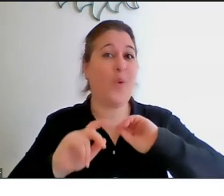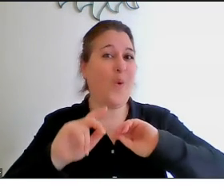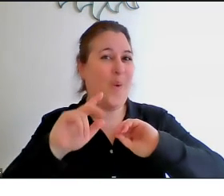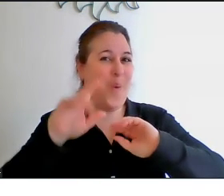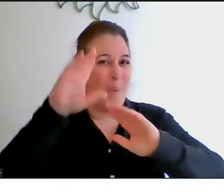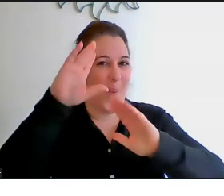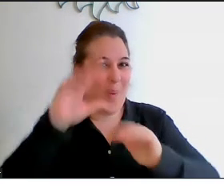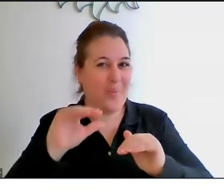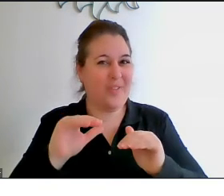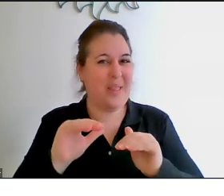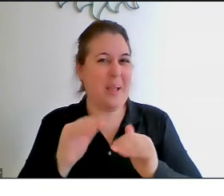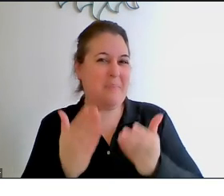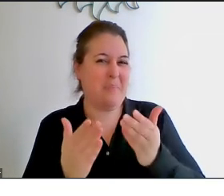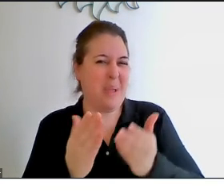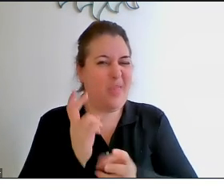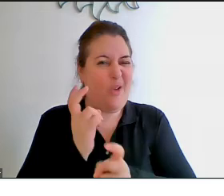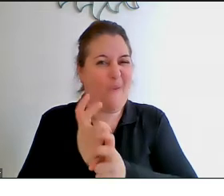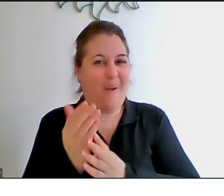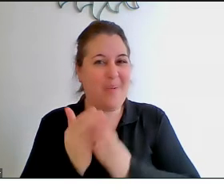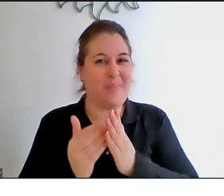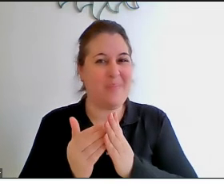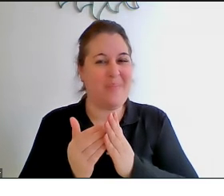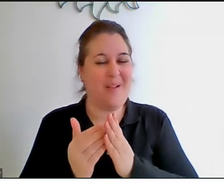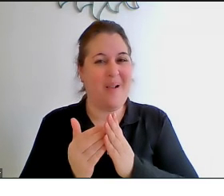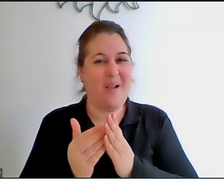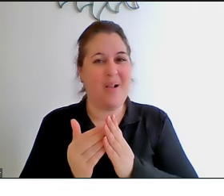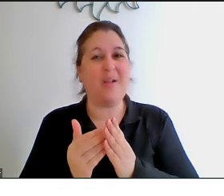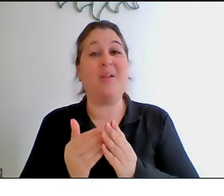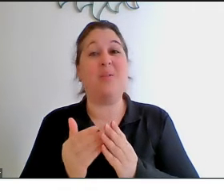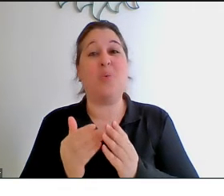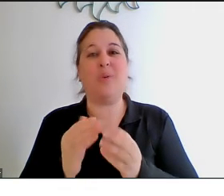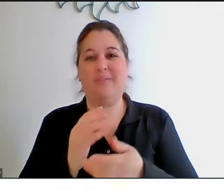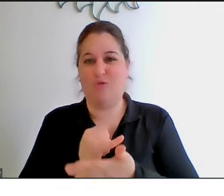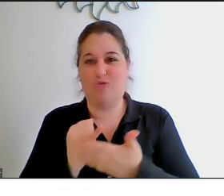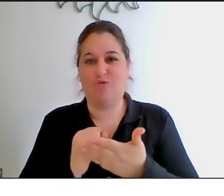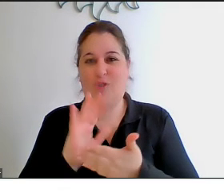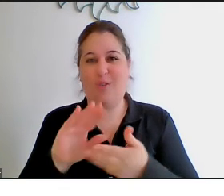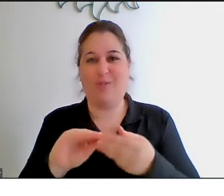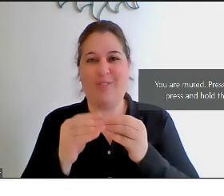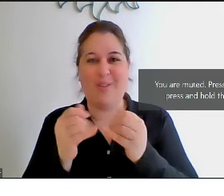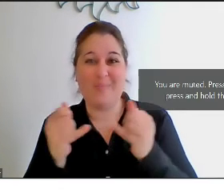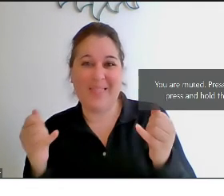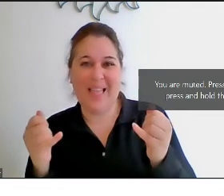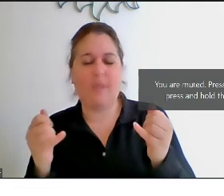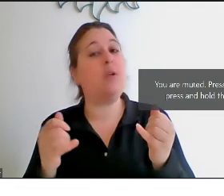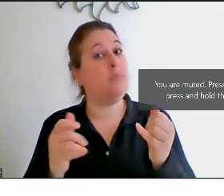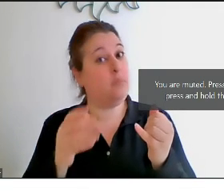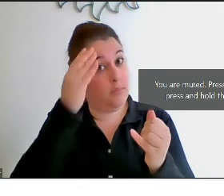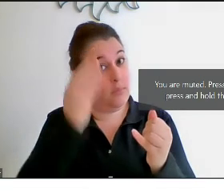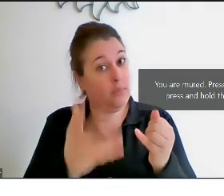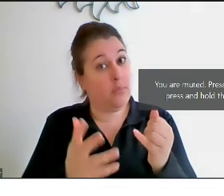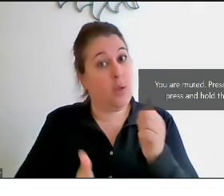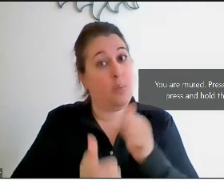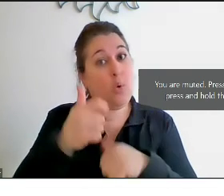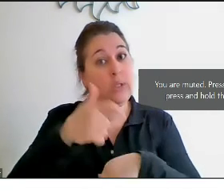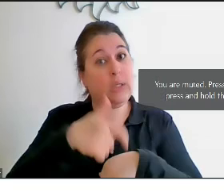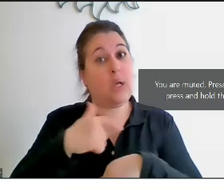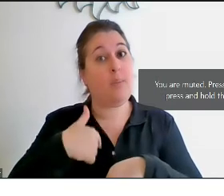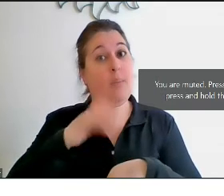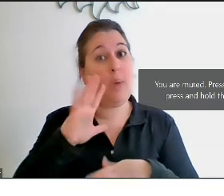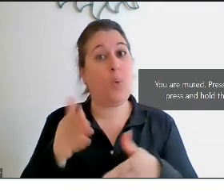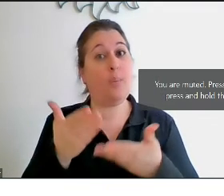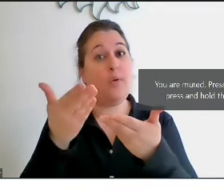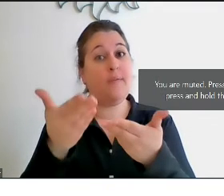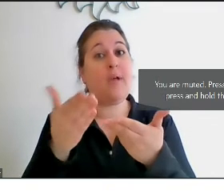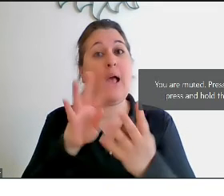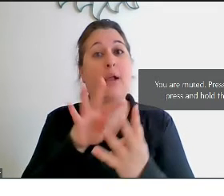All right, so hopefully maybe just the hardest part was you writing down number lines. Usually I will give you graphs that